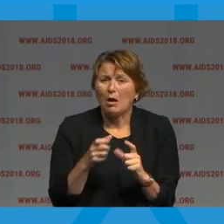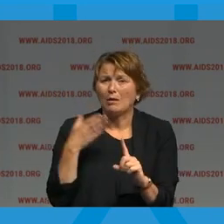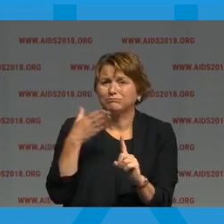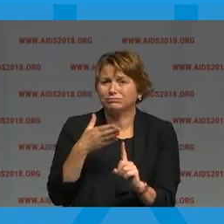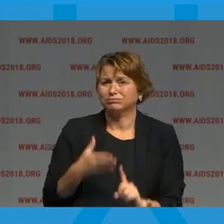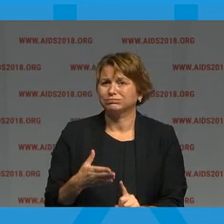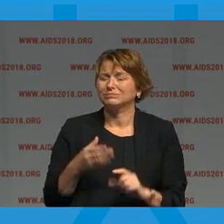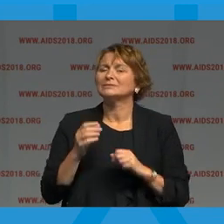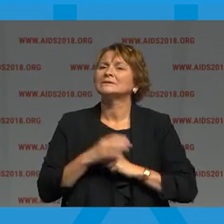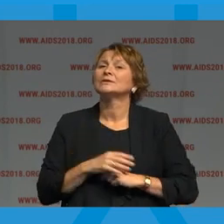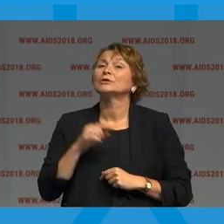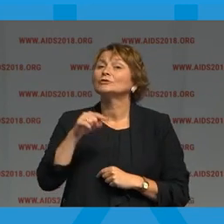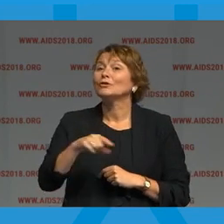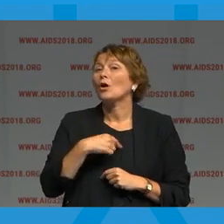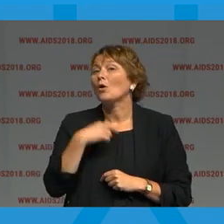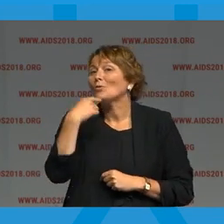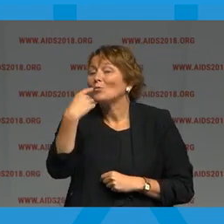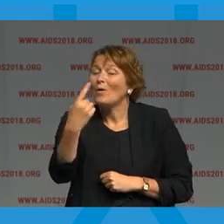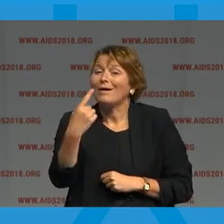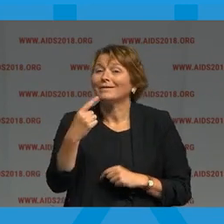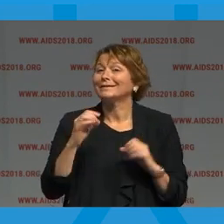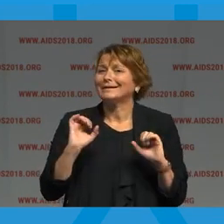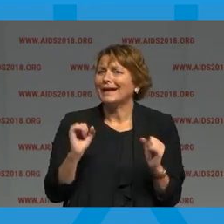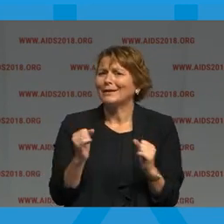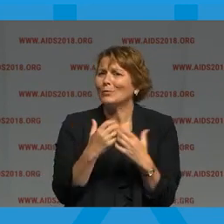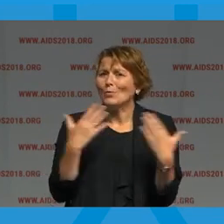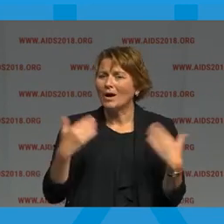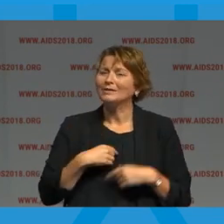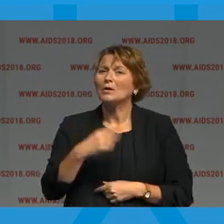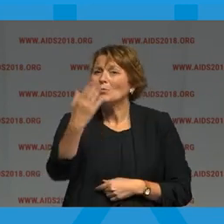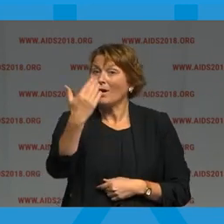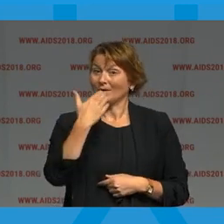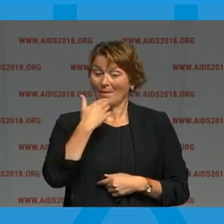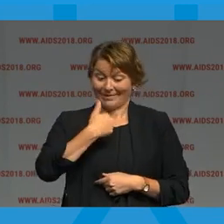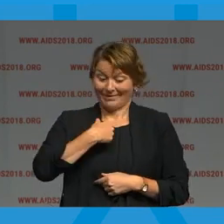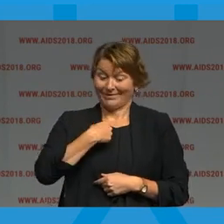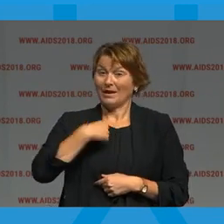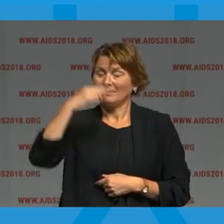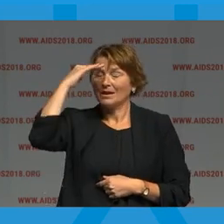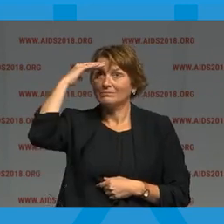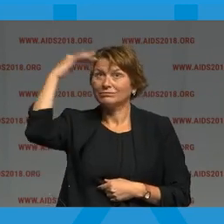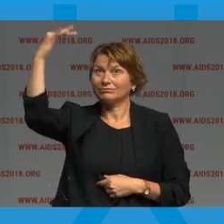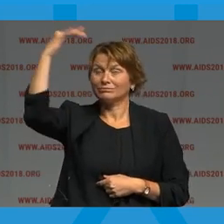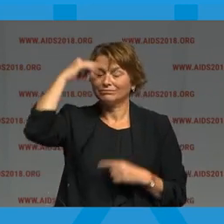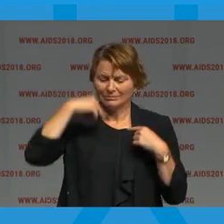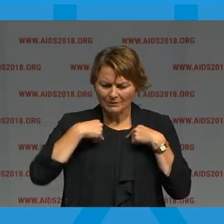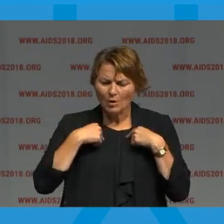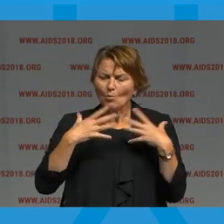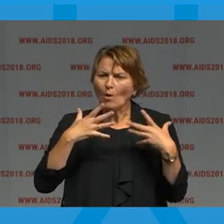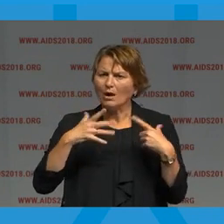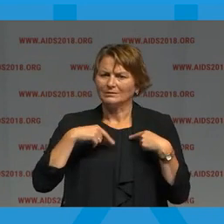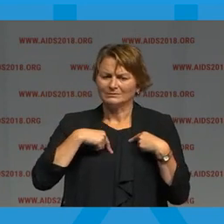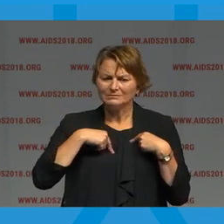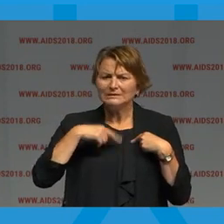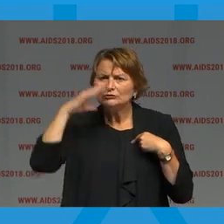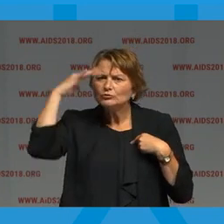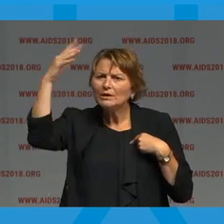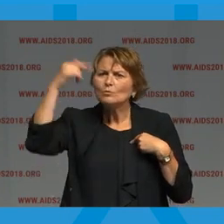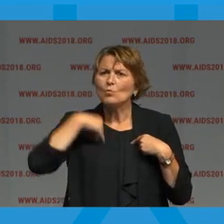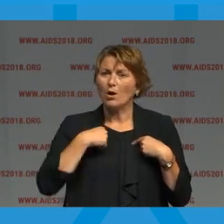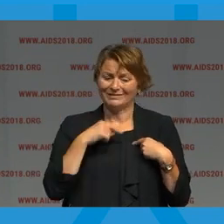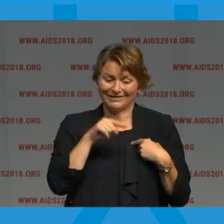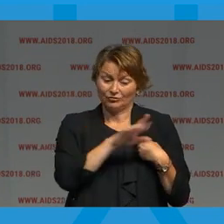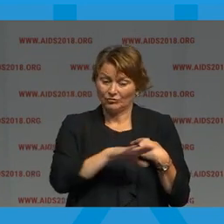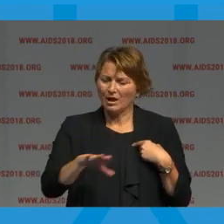to ensure one mother's dream to cradle a healthy HIV-free child. An important feature